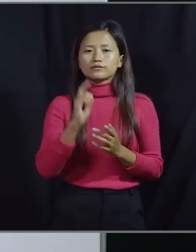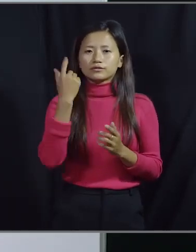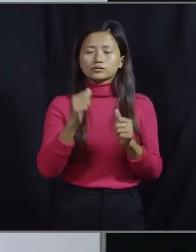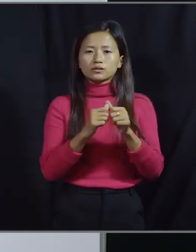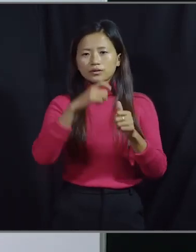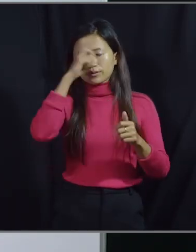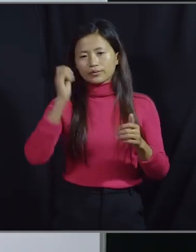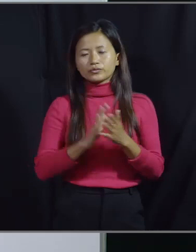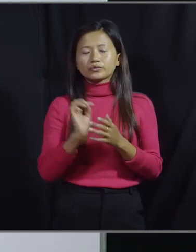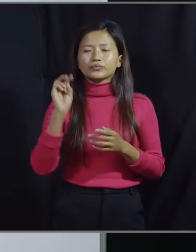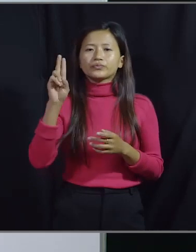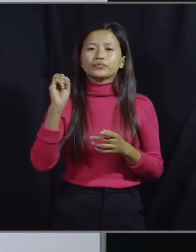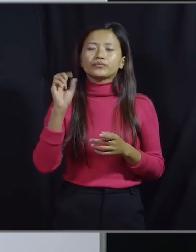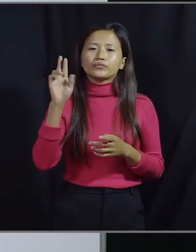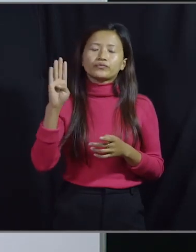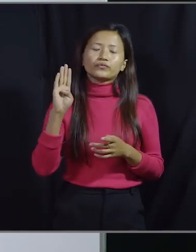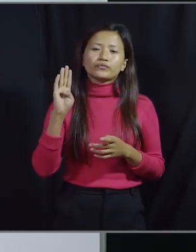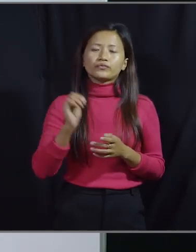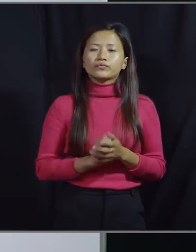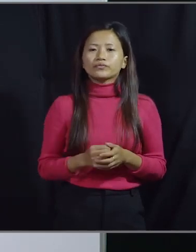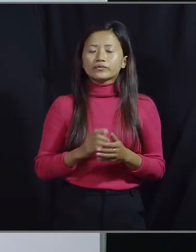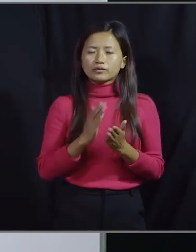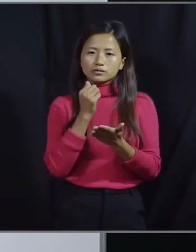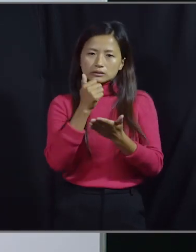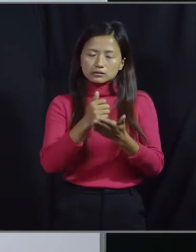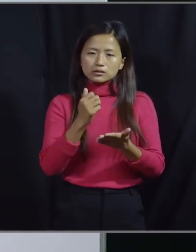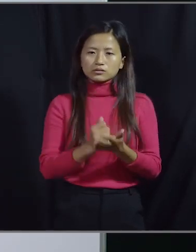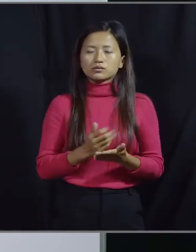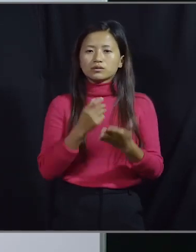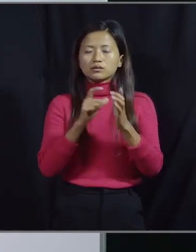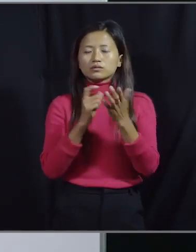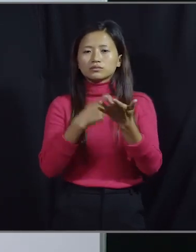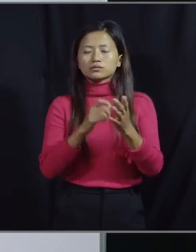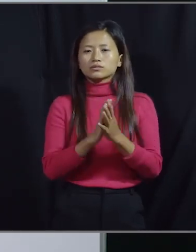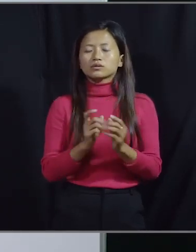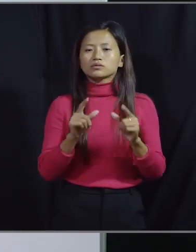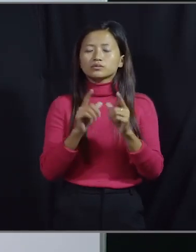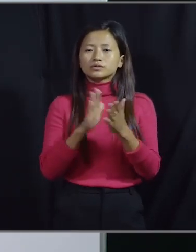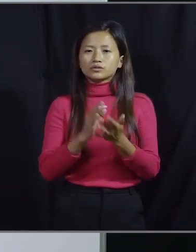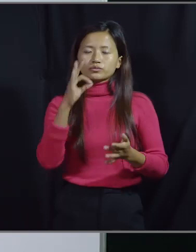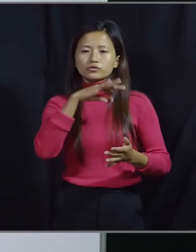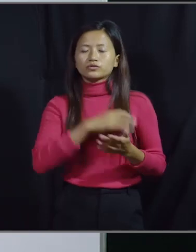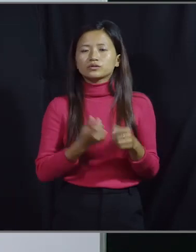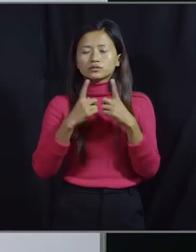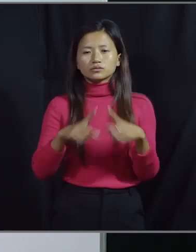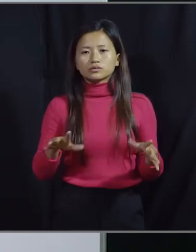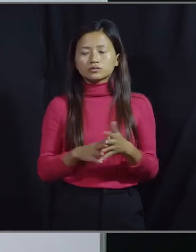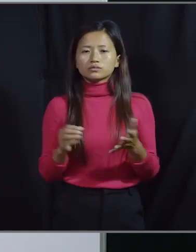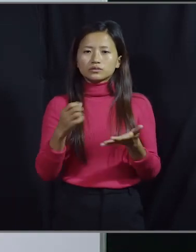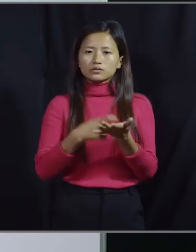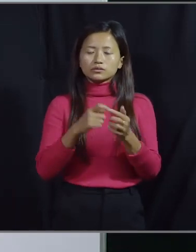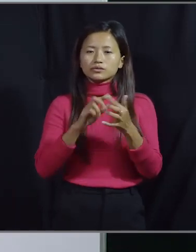April 2014. They also decide to record the effect of the following accumulated profits and losses and